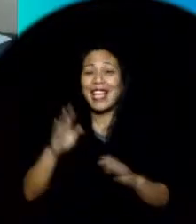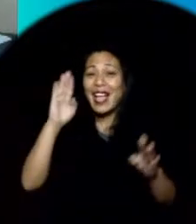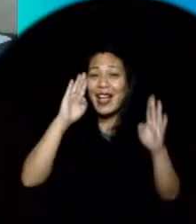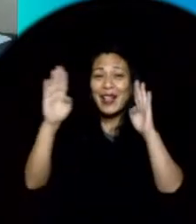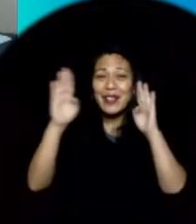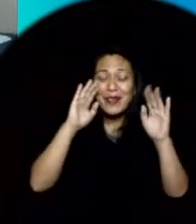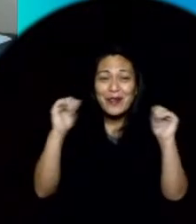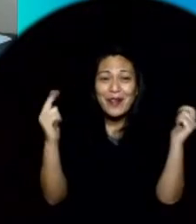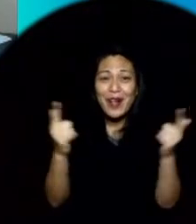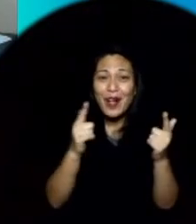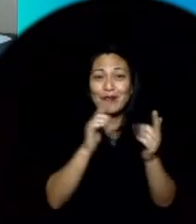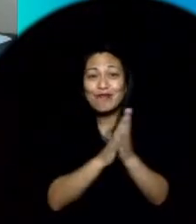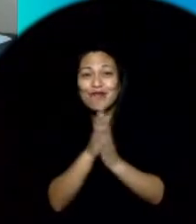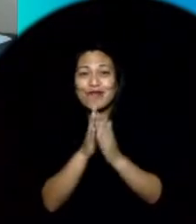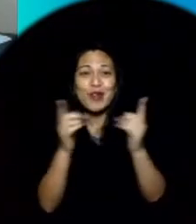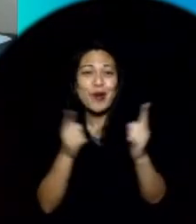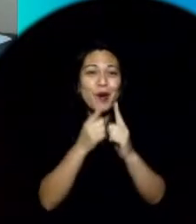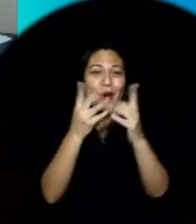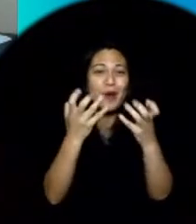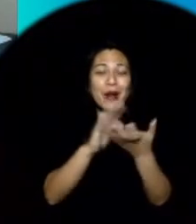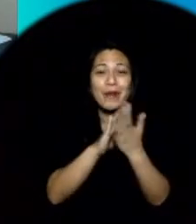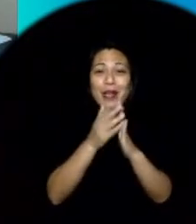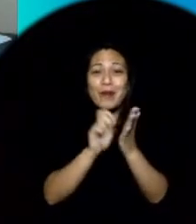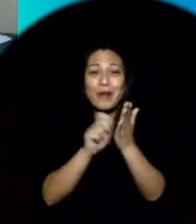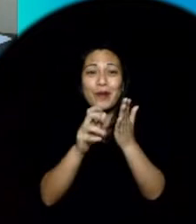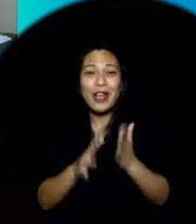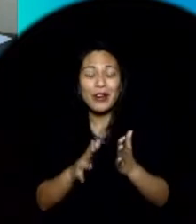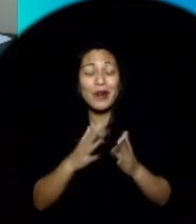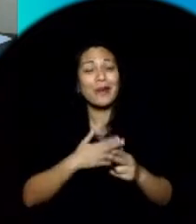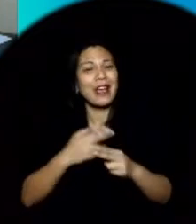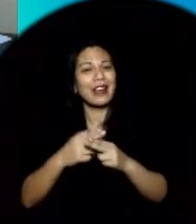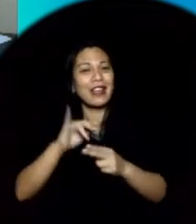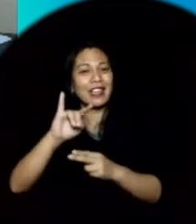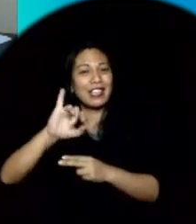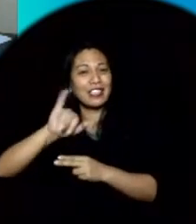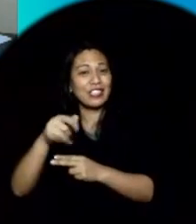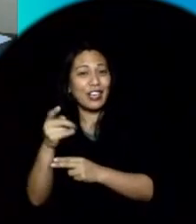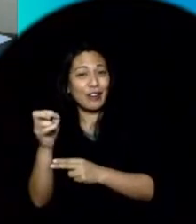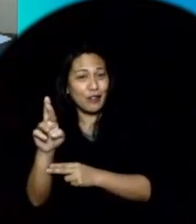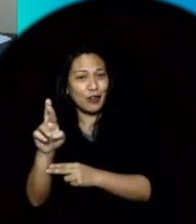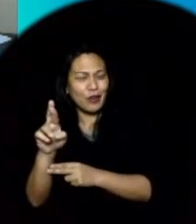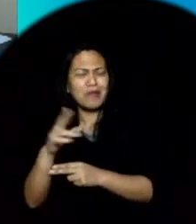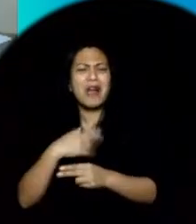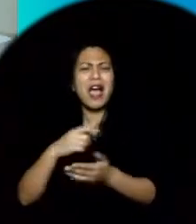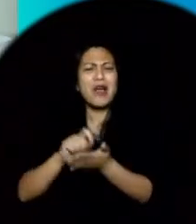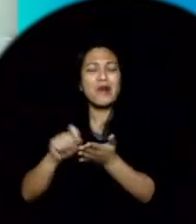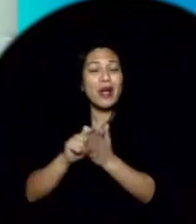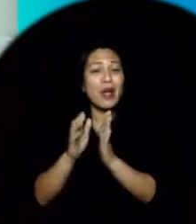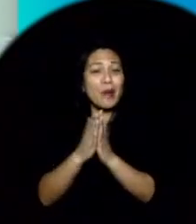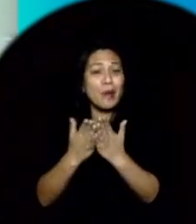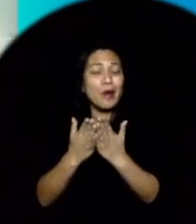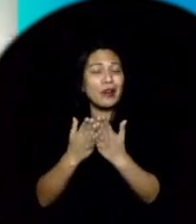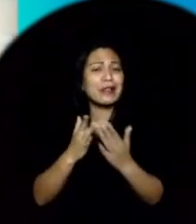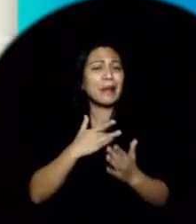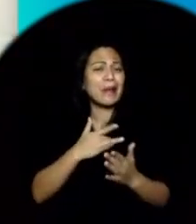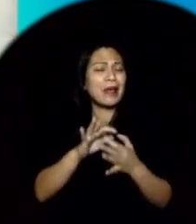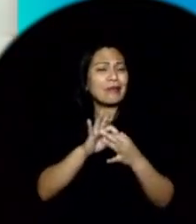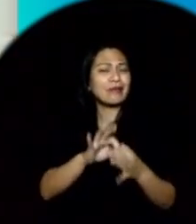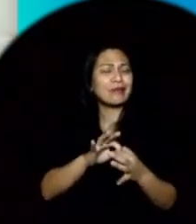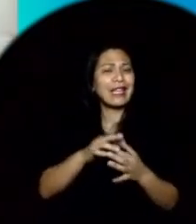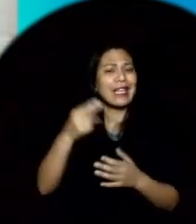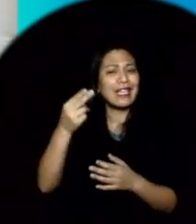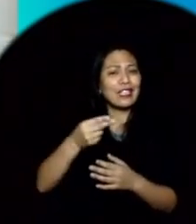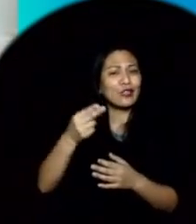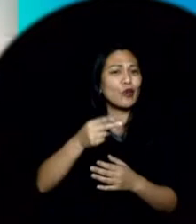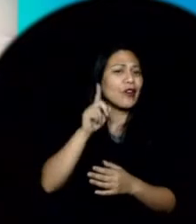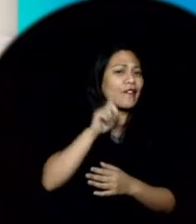Hello, aspiring writers from Telling Tales. My name is Jennifer Maruno. I write historical fiction